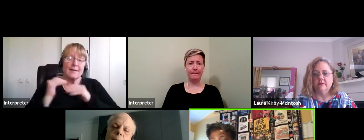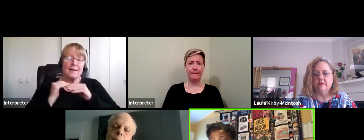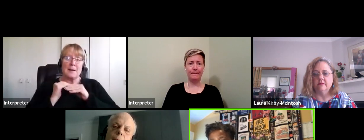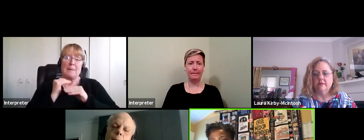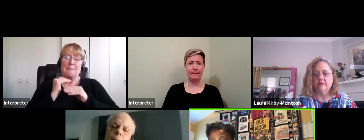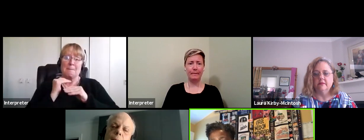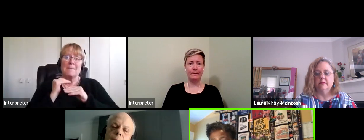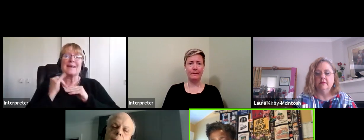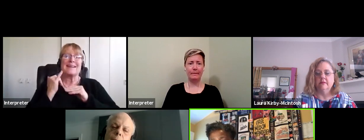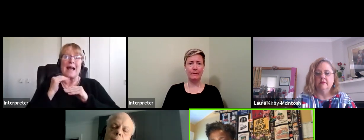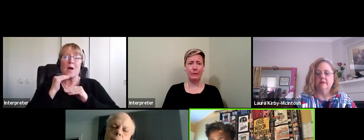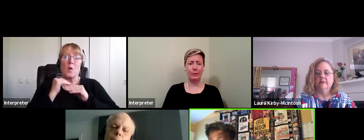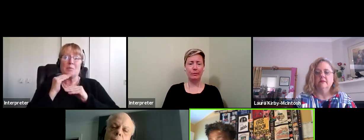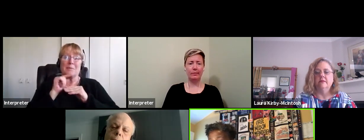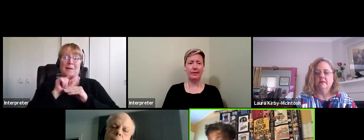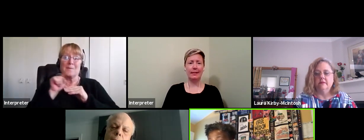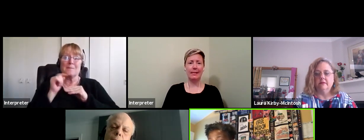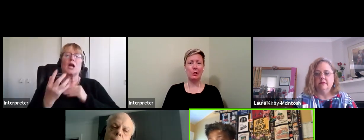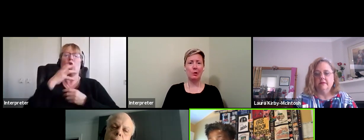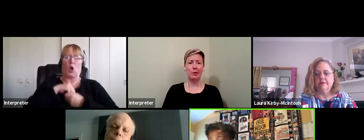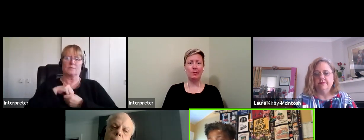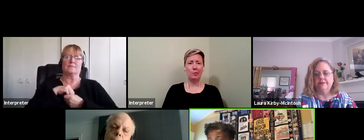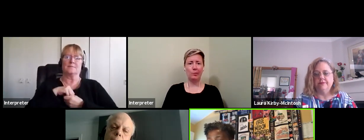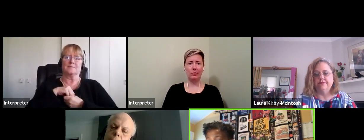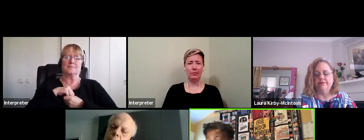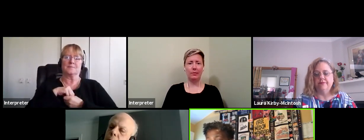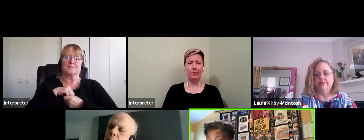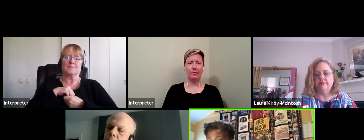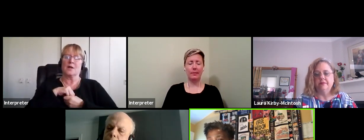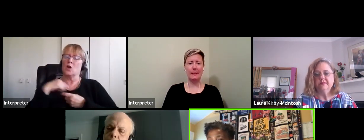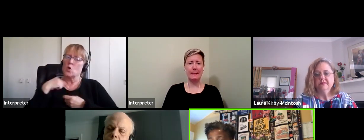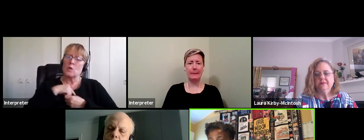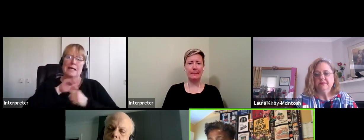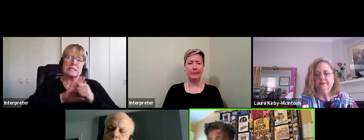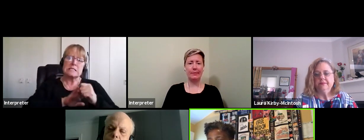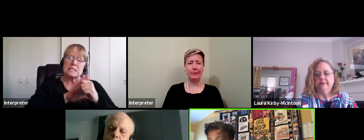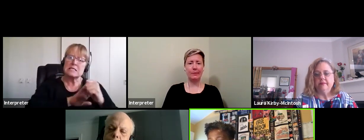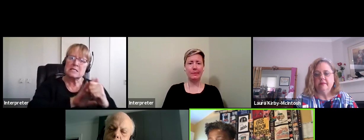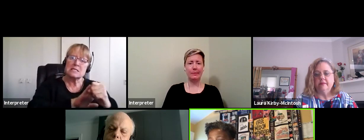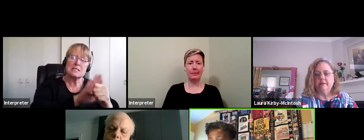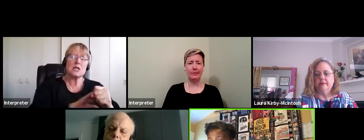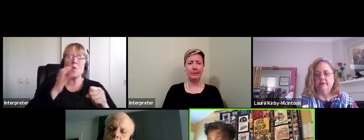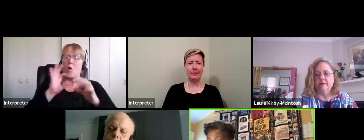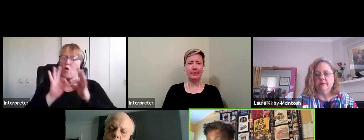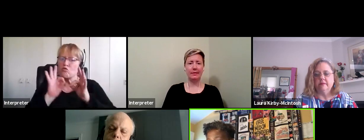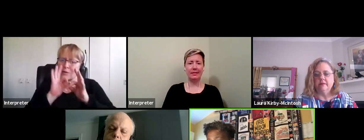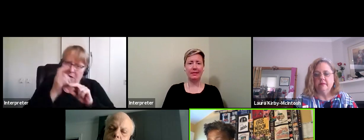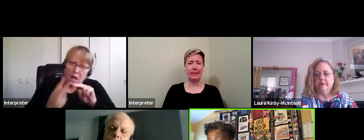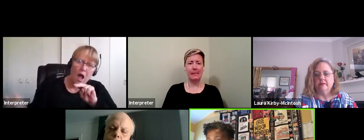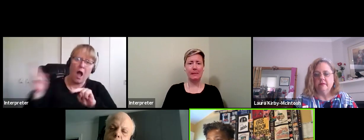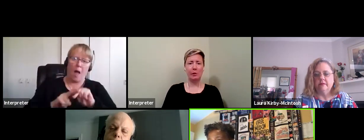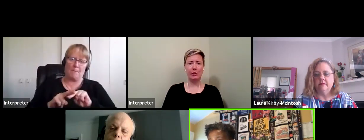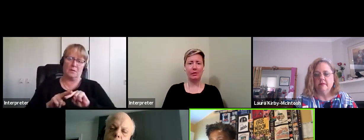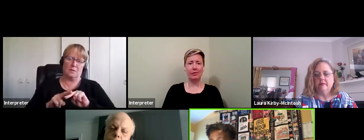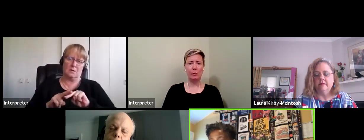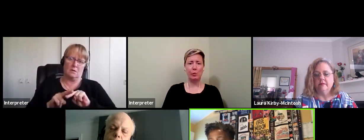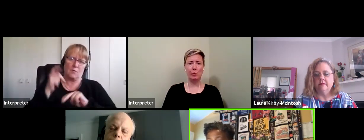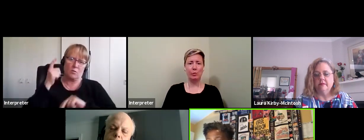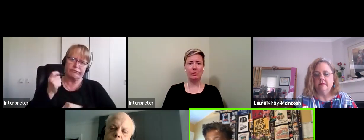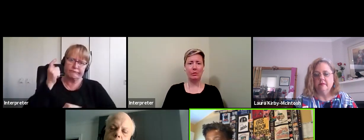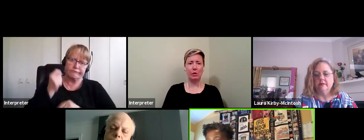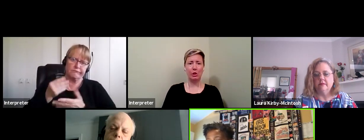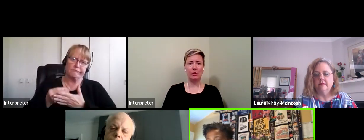to include some of those people. So we are pushing strongly for an increase in the rates for social assistance. There's